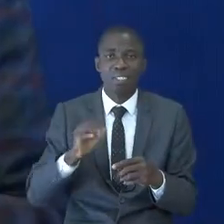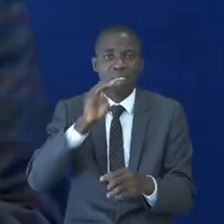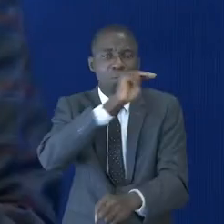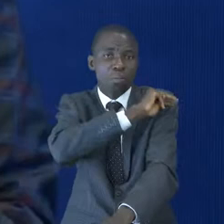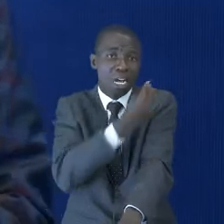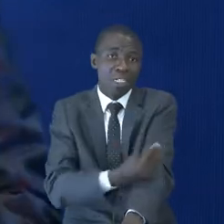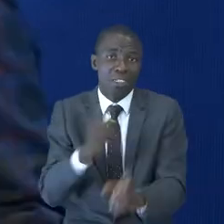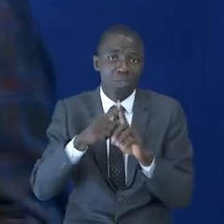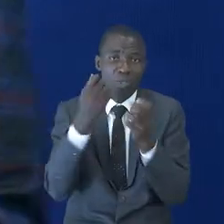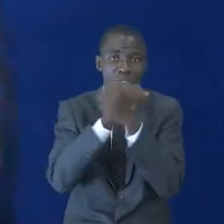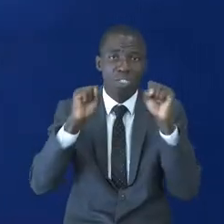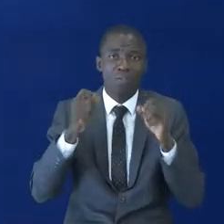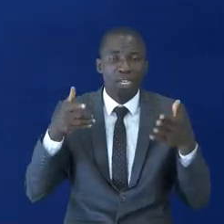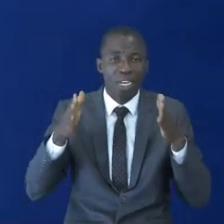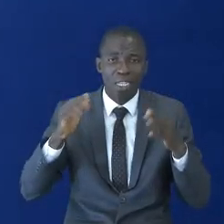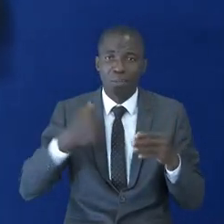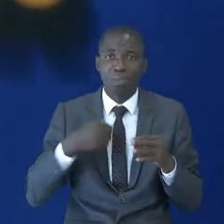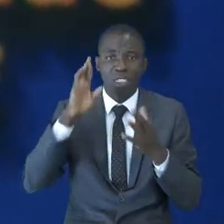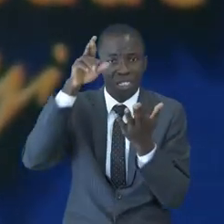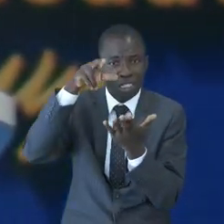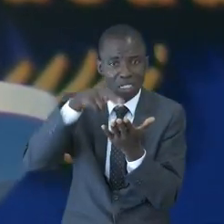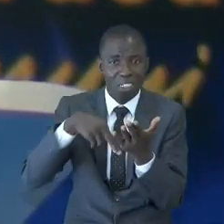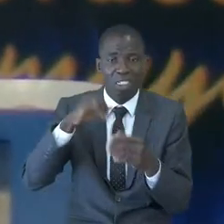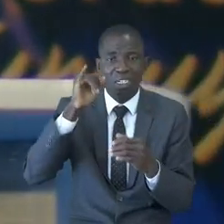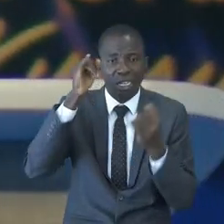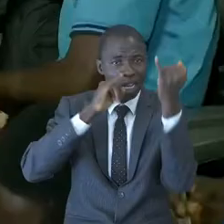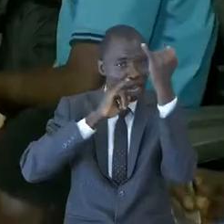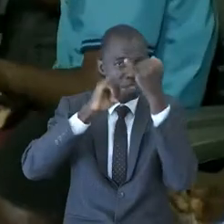to save. Let me read Isaiah